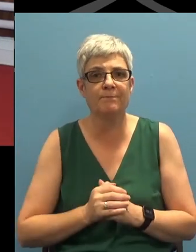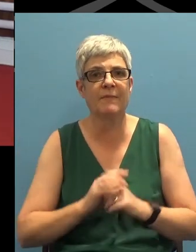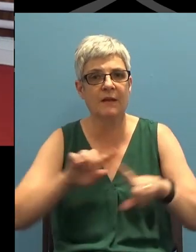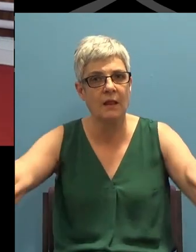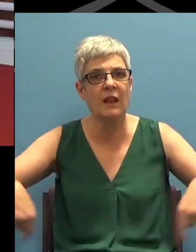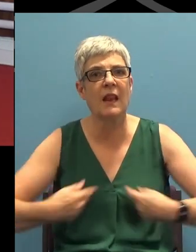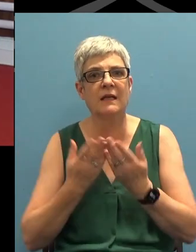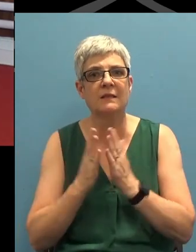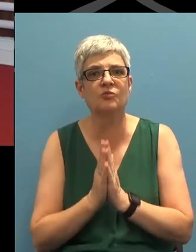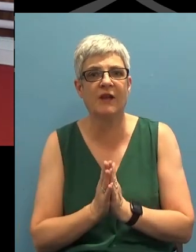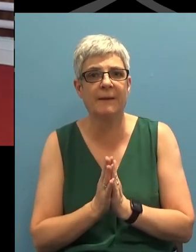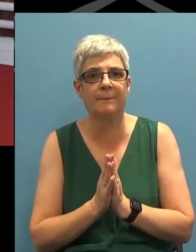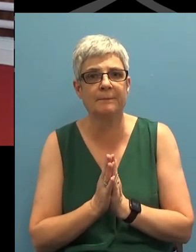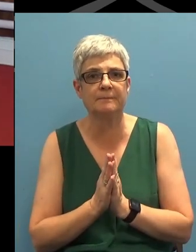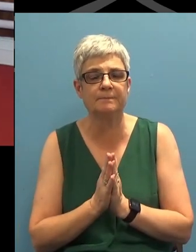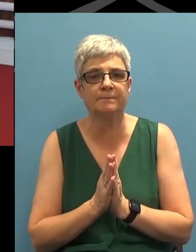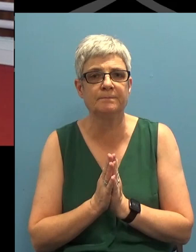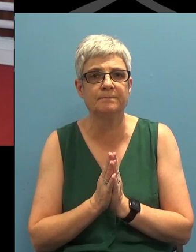pray.